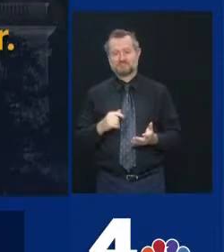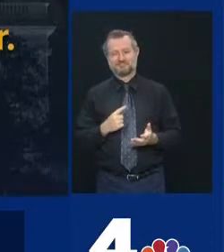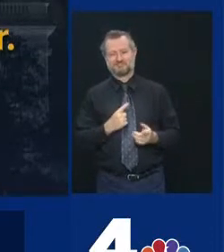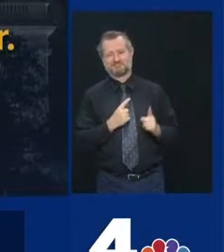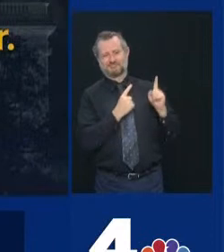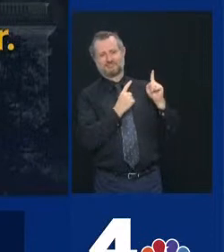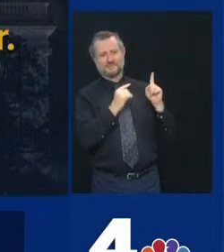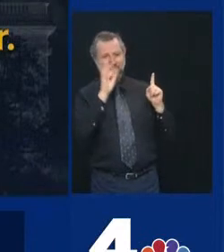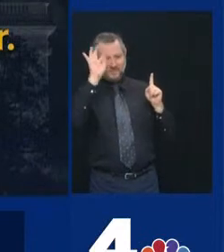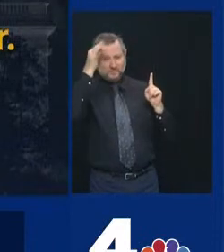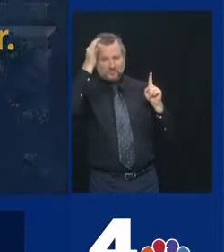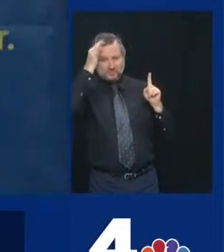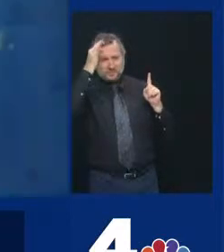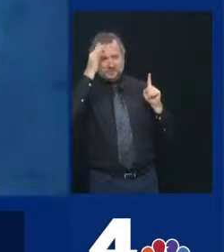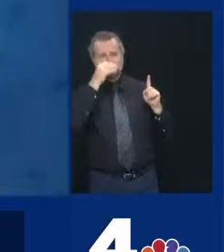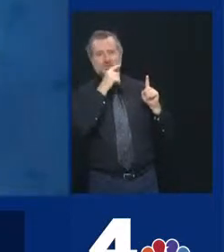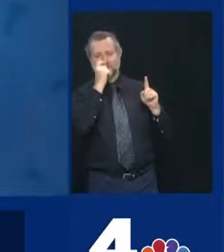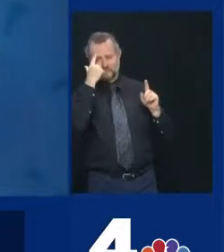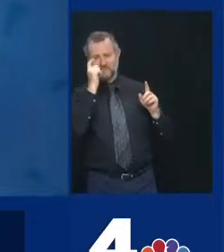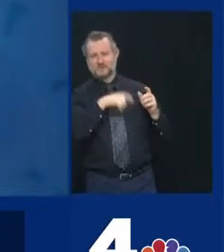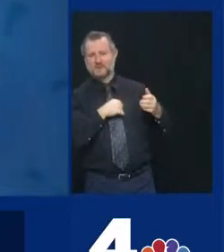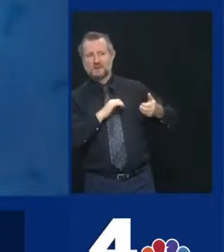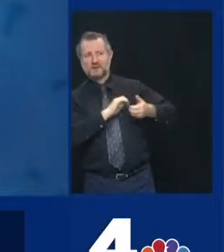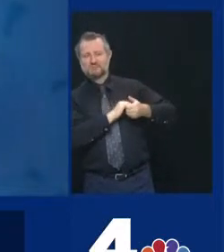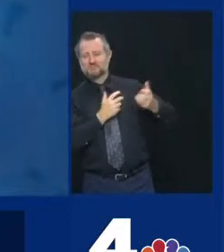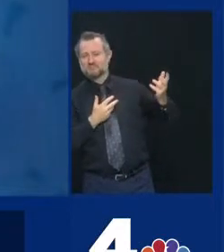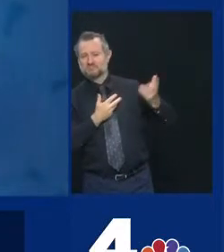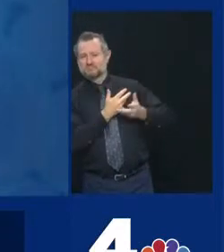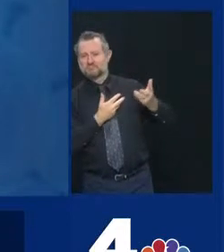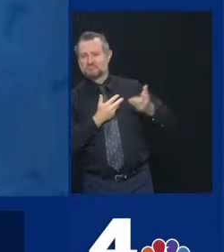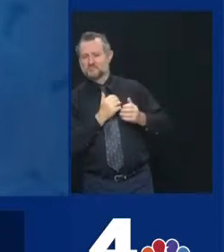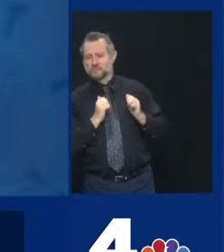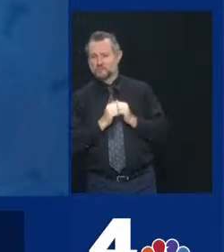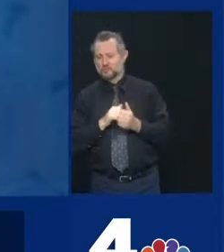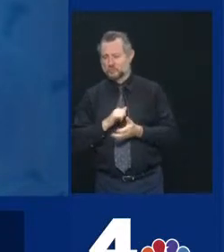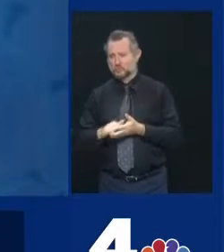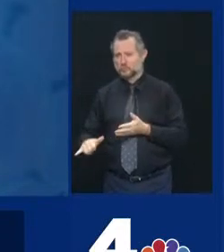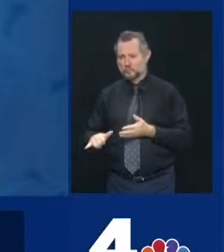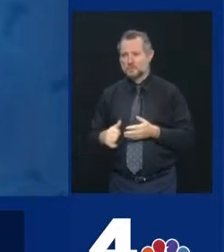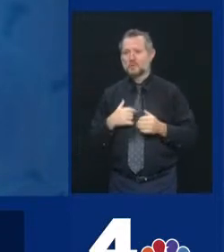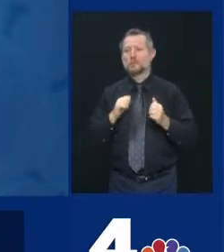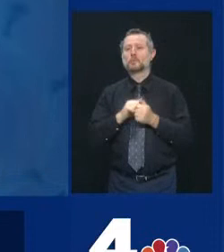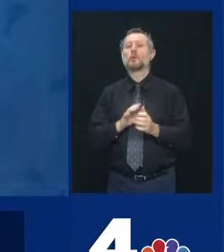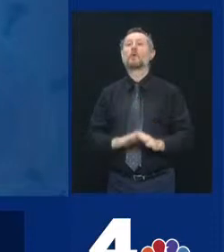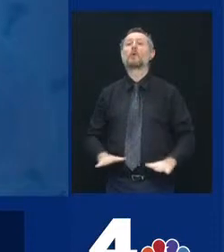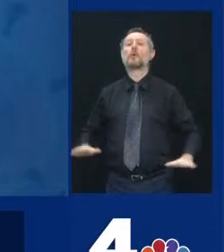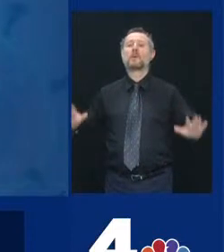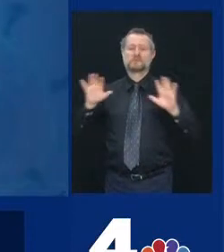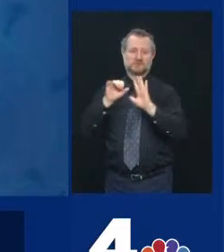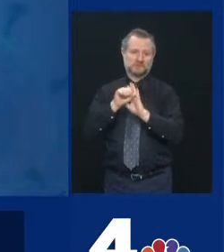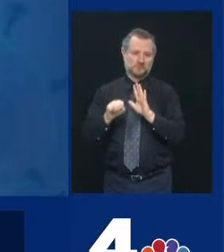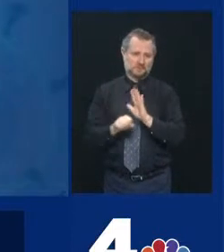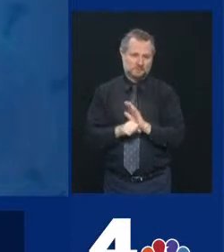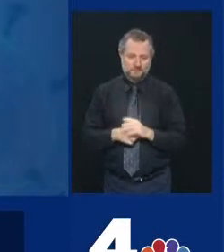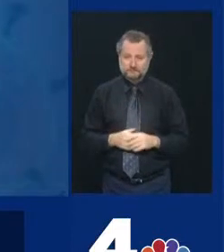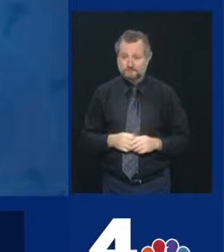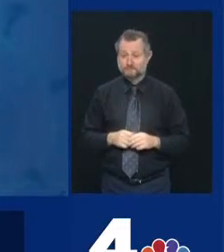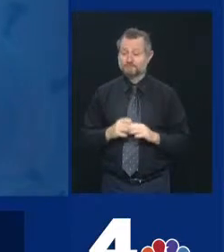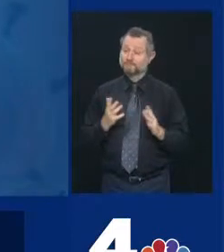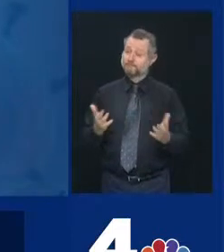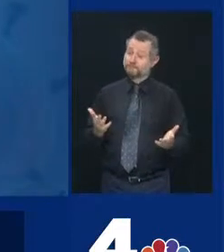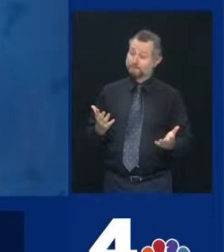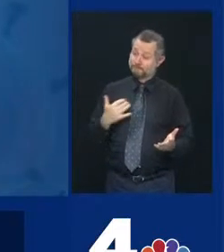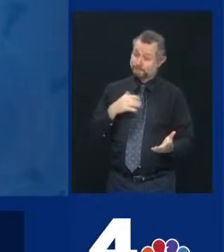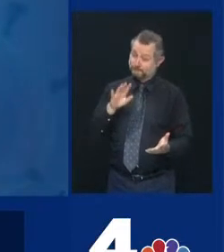competent partner with this state and with every state. Think about it. 20 million people